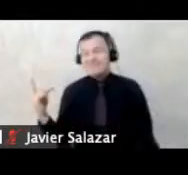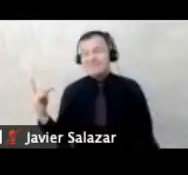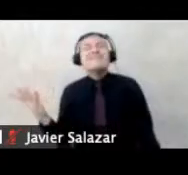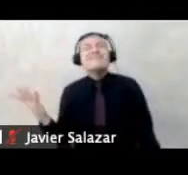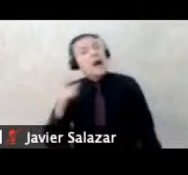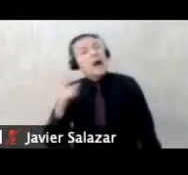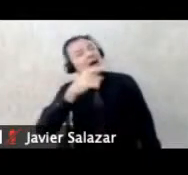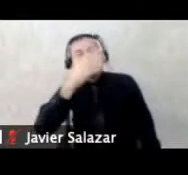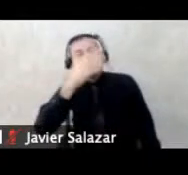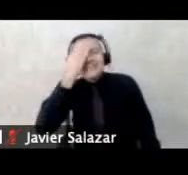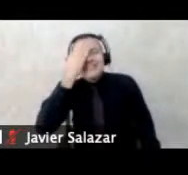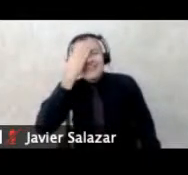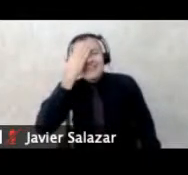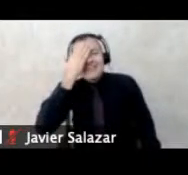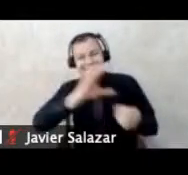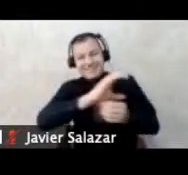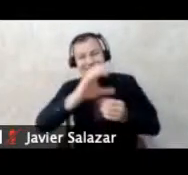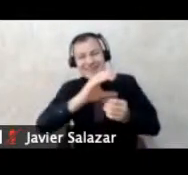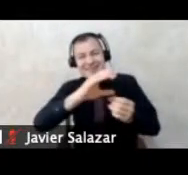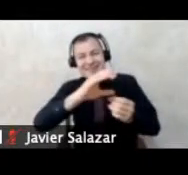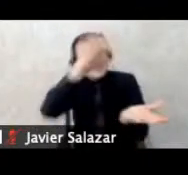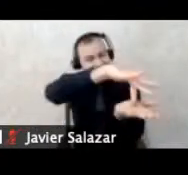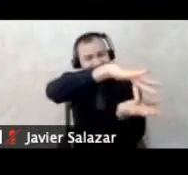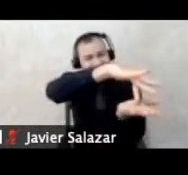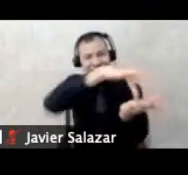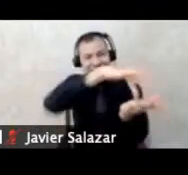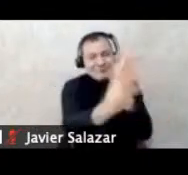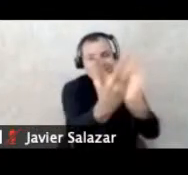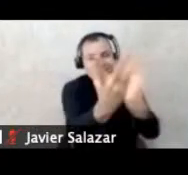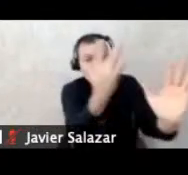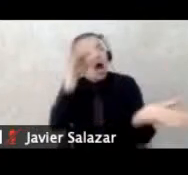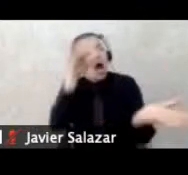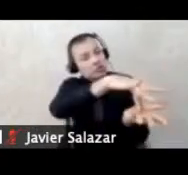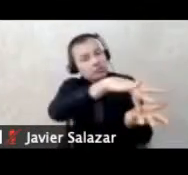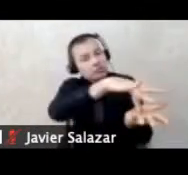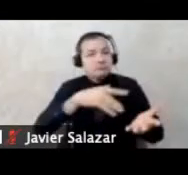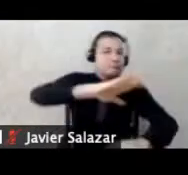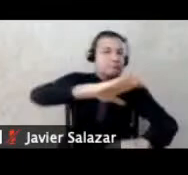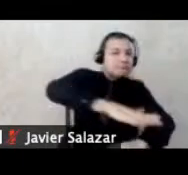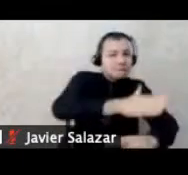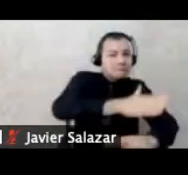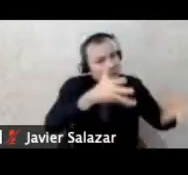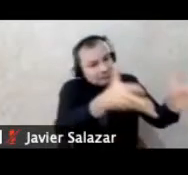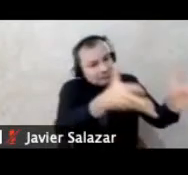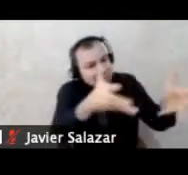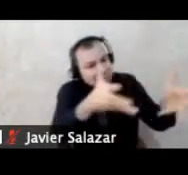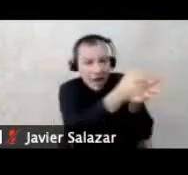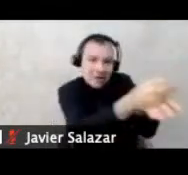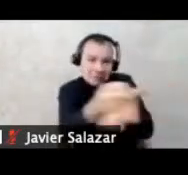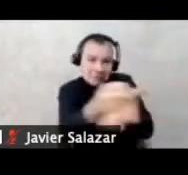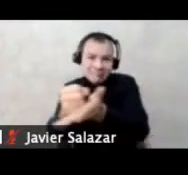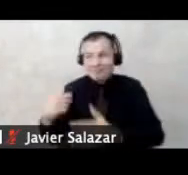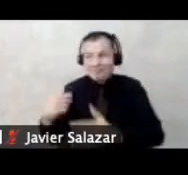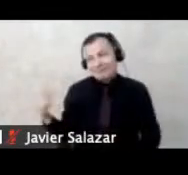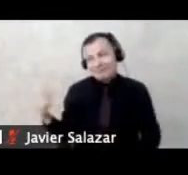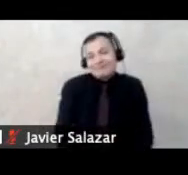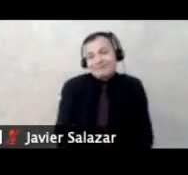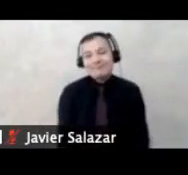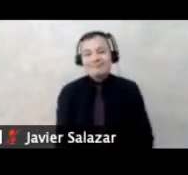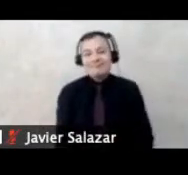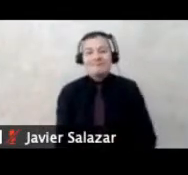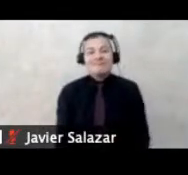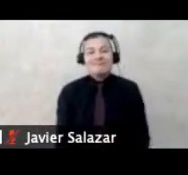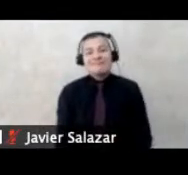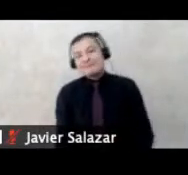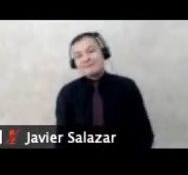We noticed that in the program, kids are more interactive with each other using music,